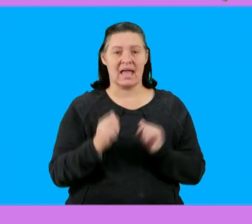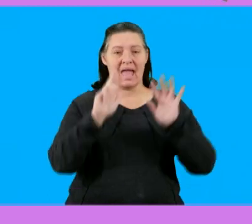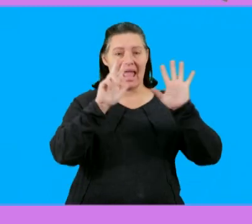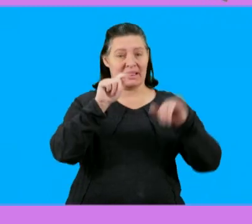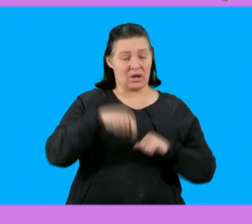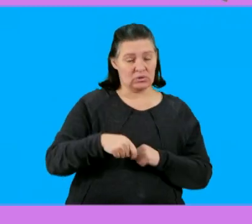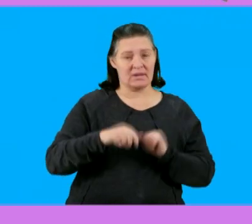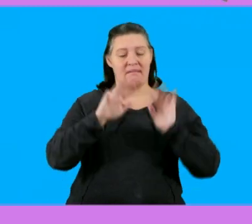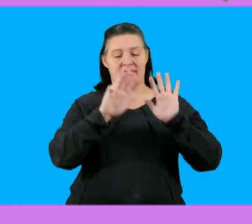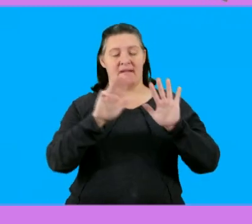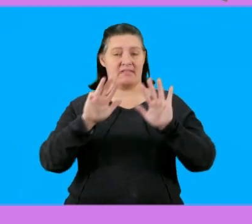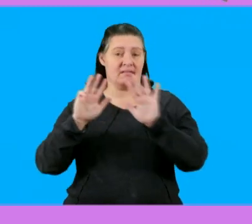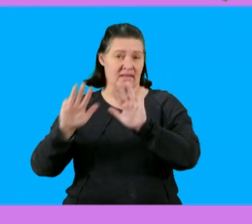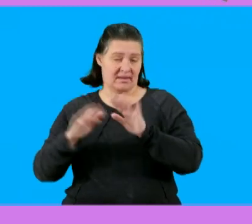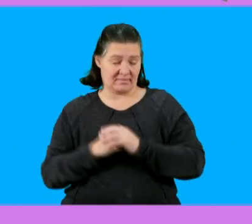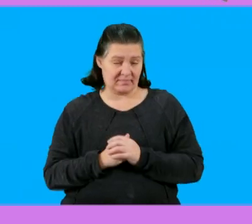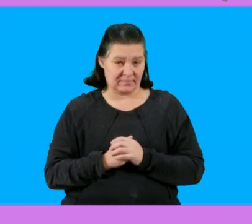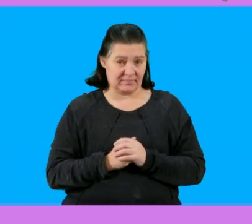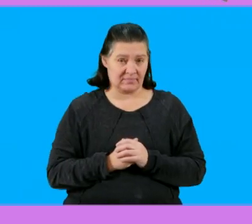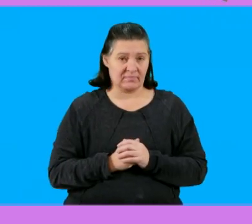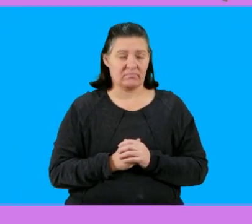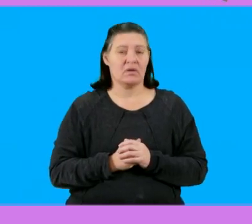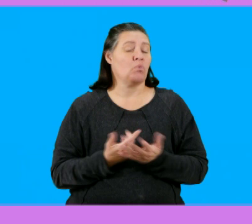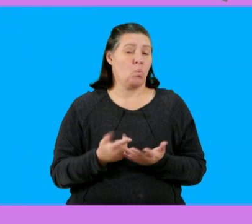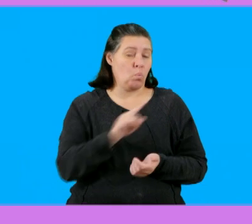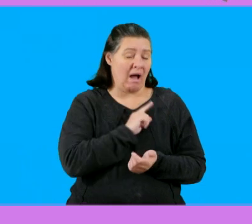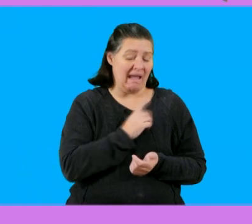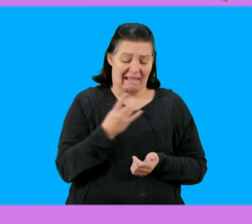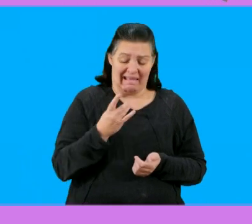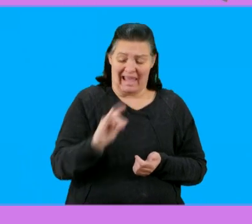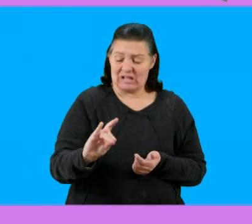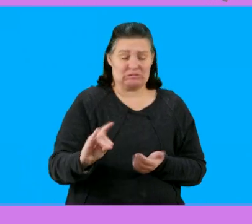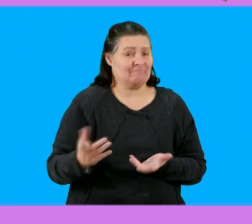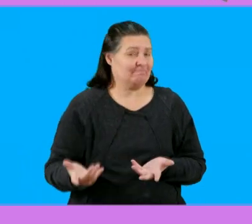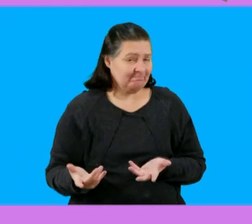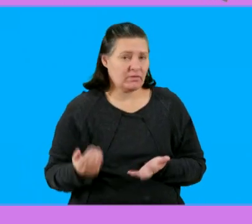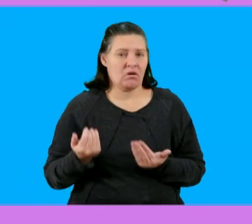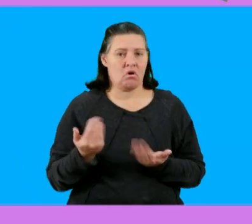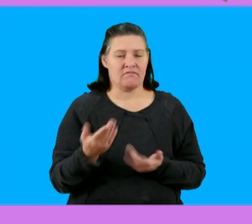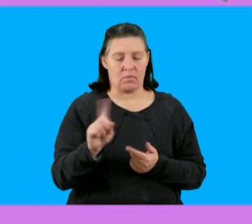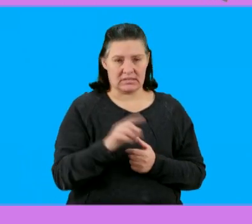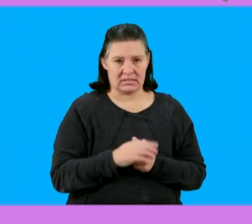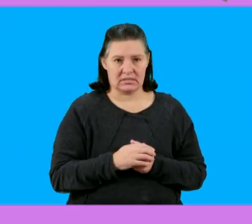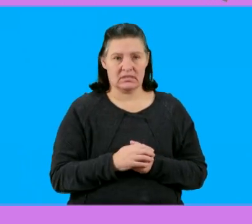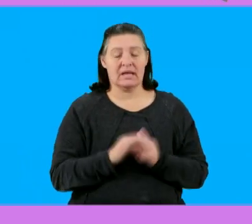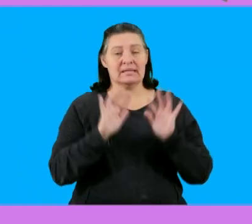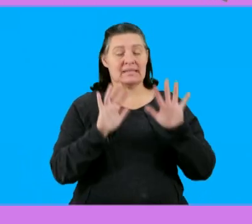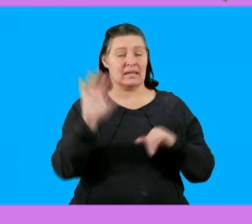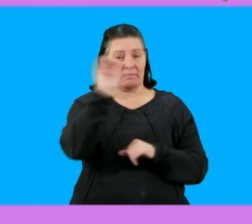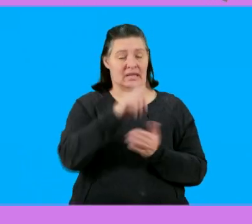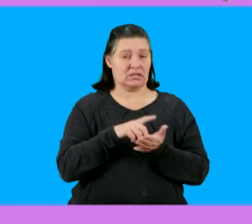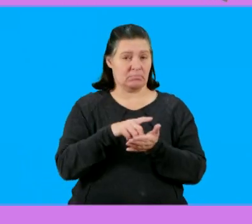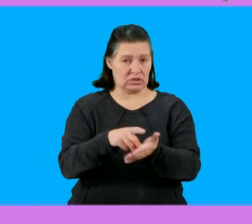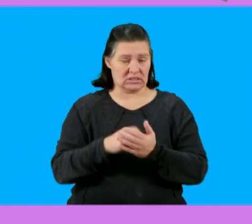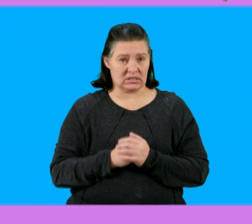is 8,999 Rand. Then, since you don't have that cash money, right, the following is offered. A 10%